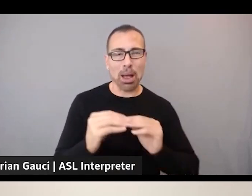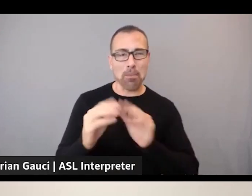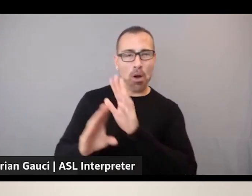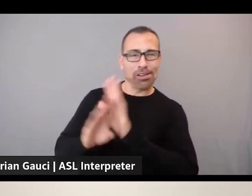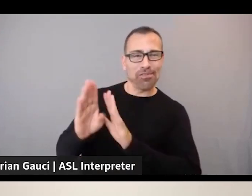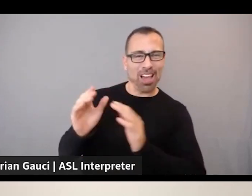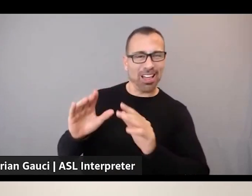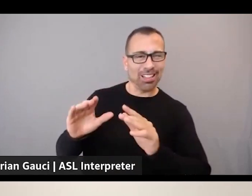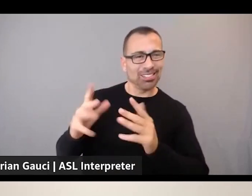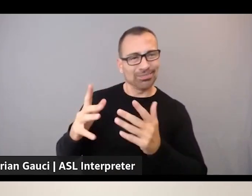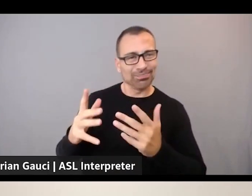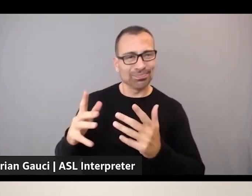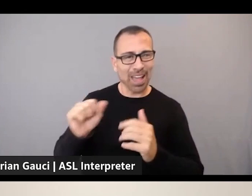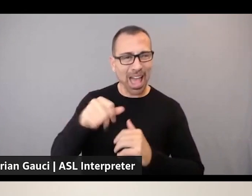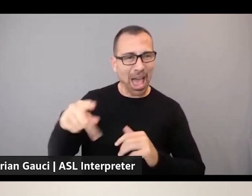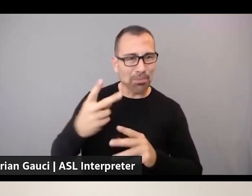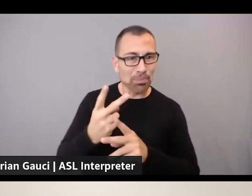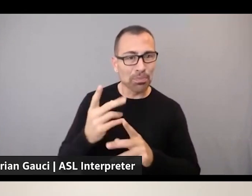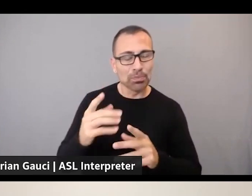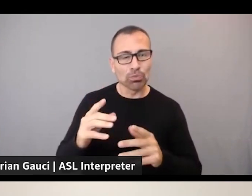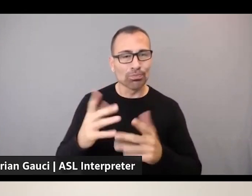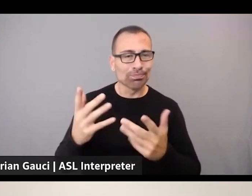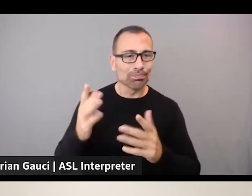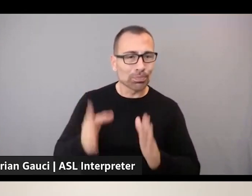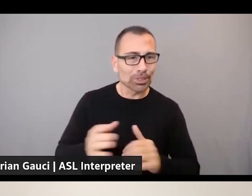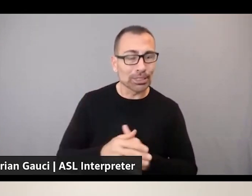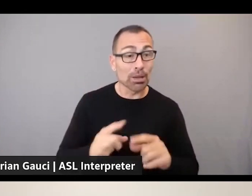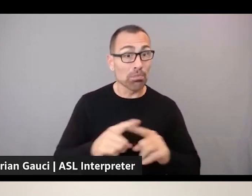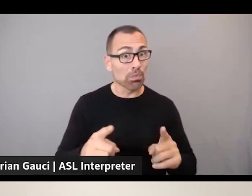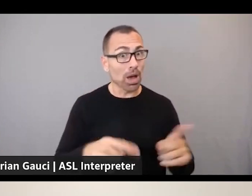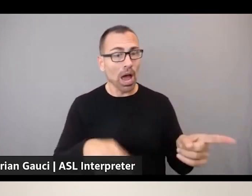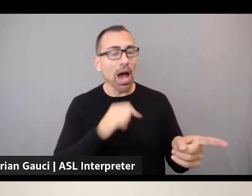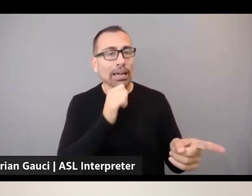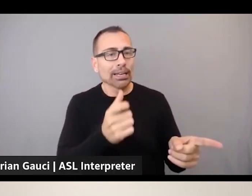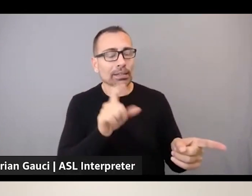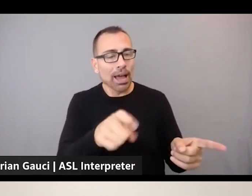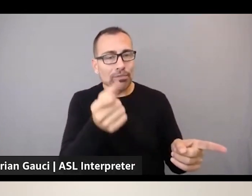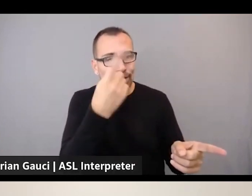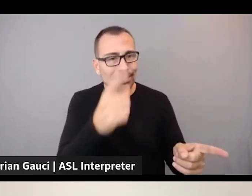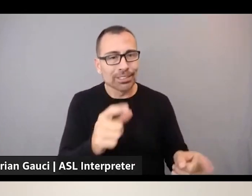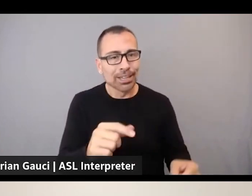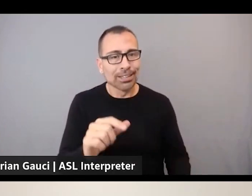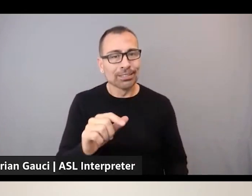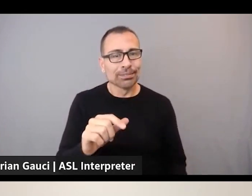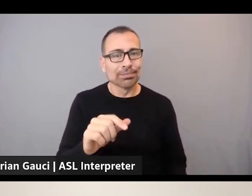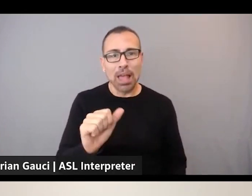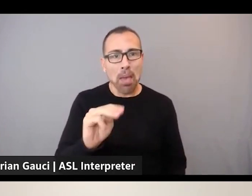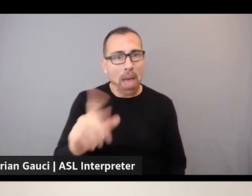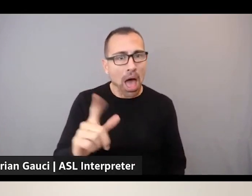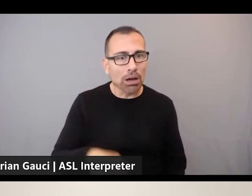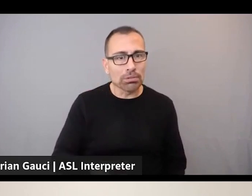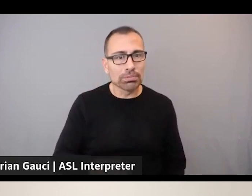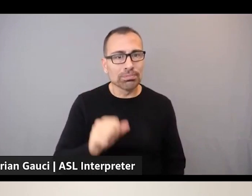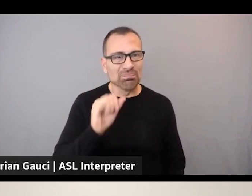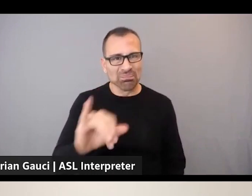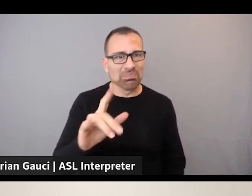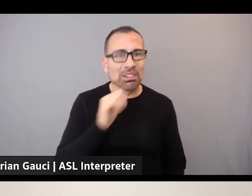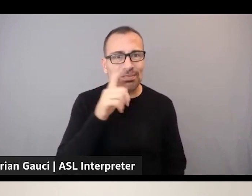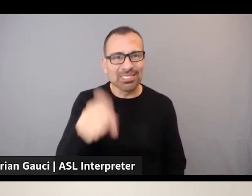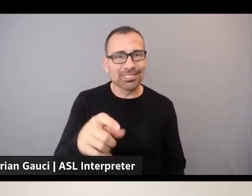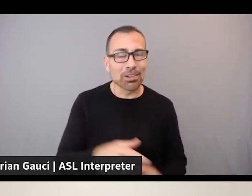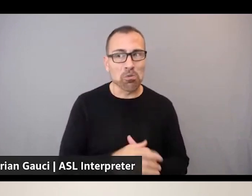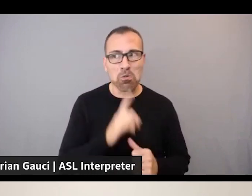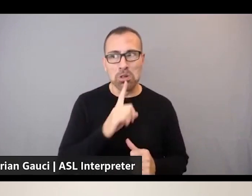Bedrock, is that I didn't have to understand anything about ML or AI. All that I had to do was know how to create a prompt,